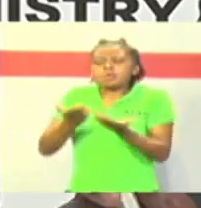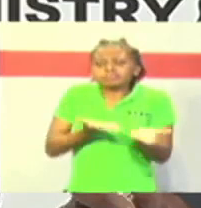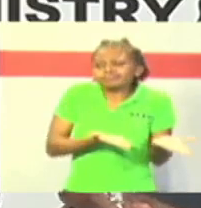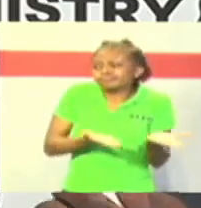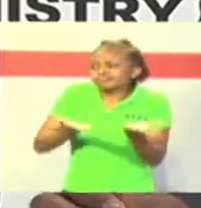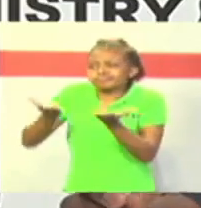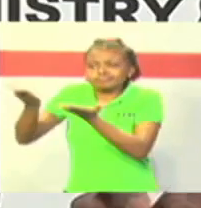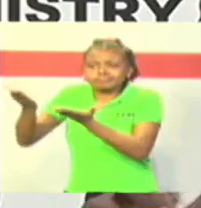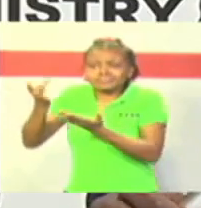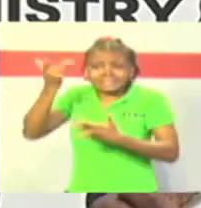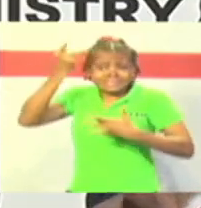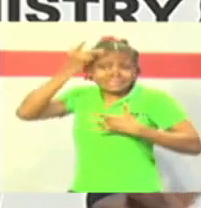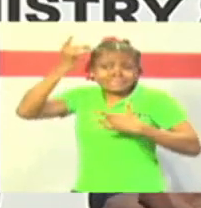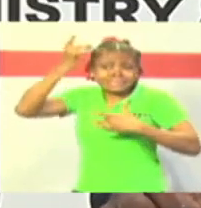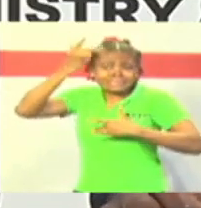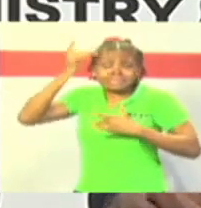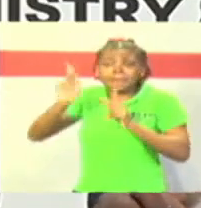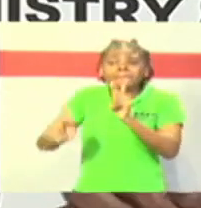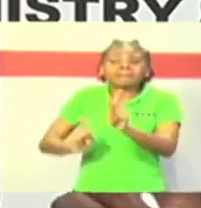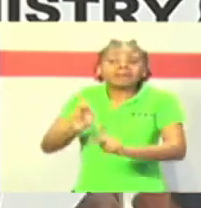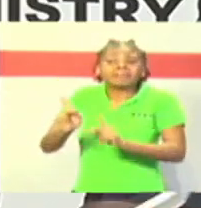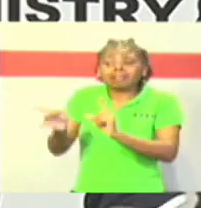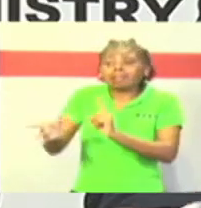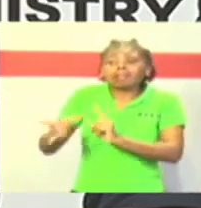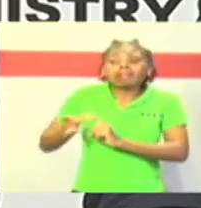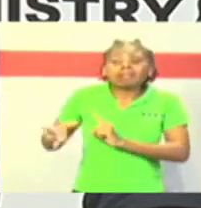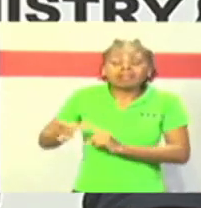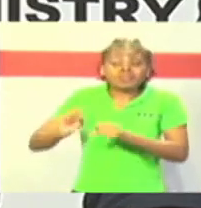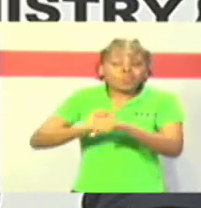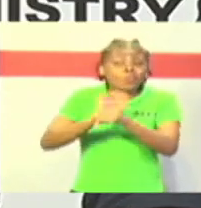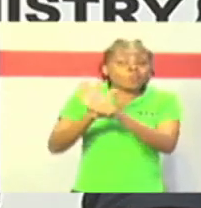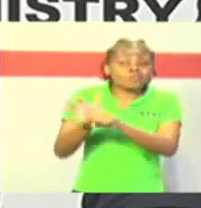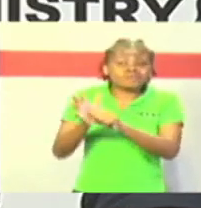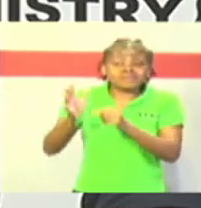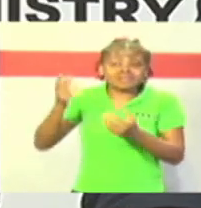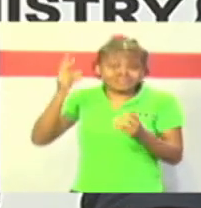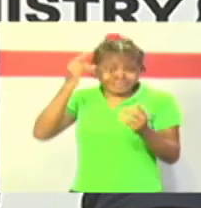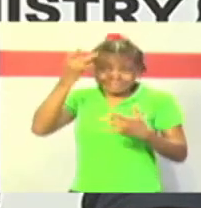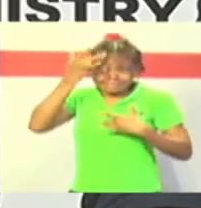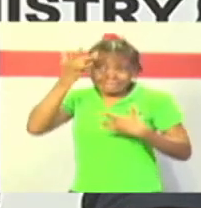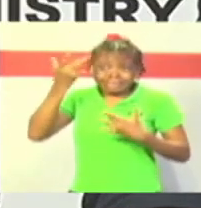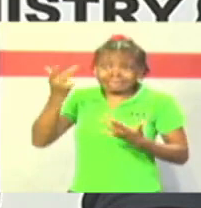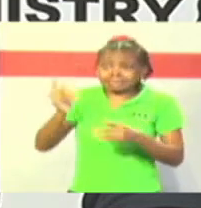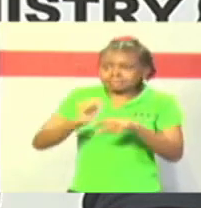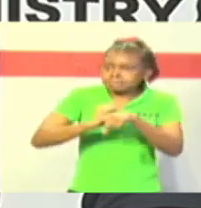case scenarios, for patient escorts, patient care assistants, etc. We've trained